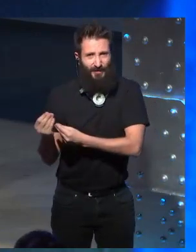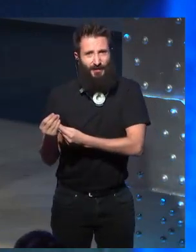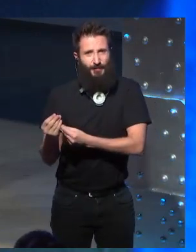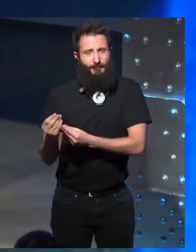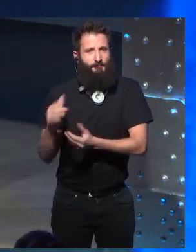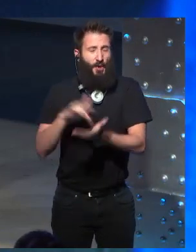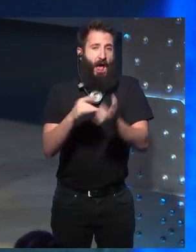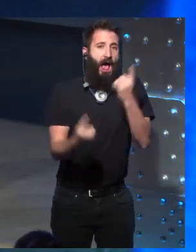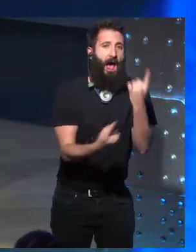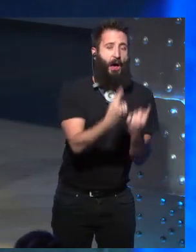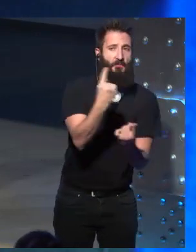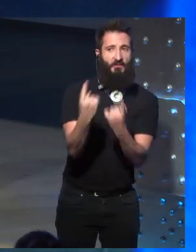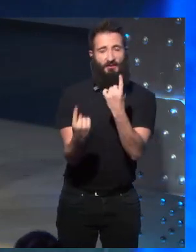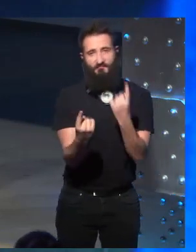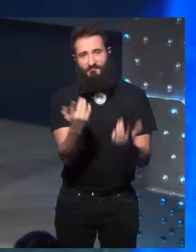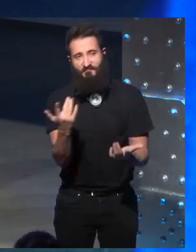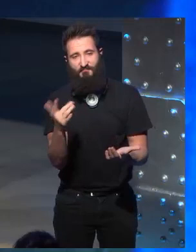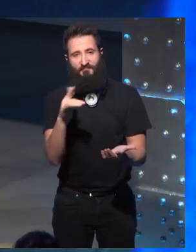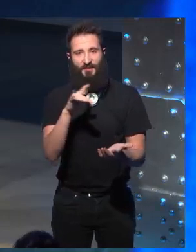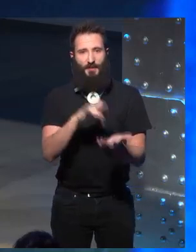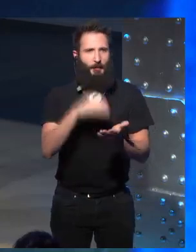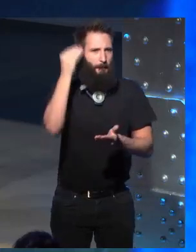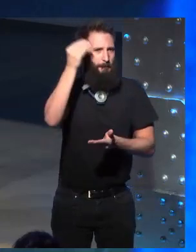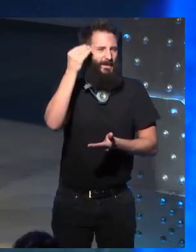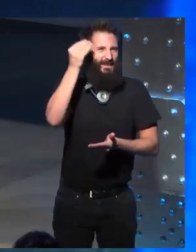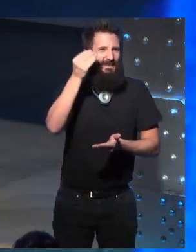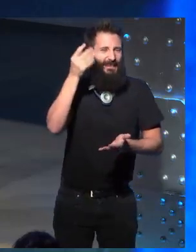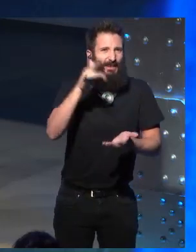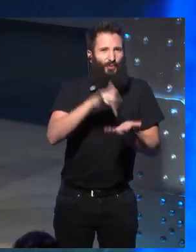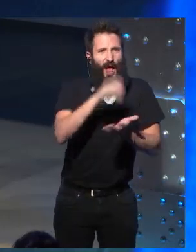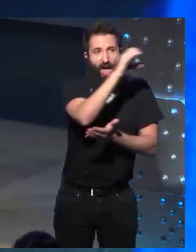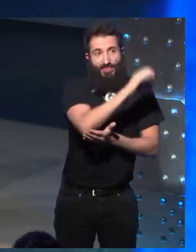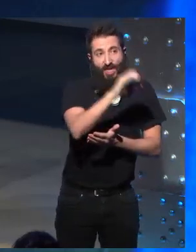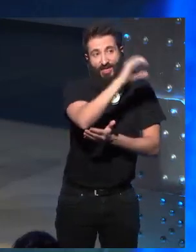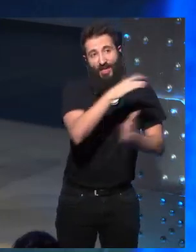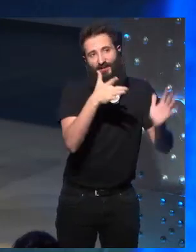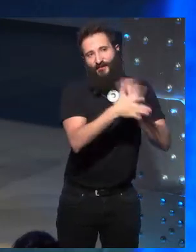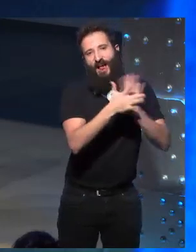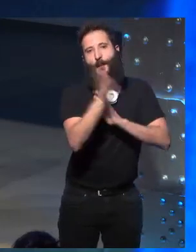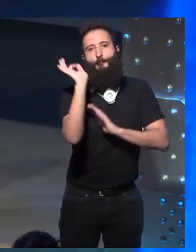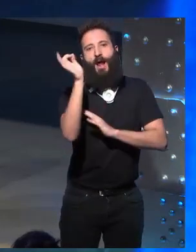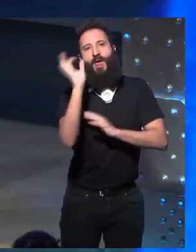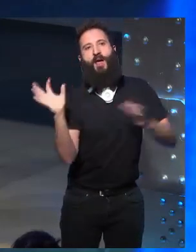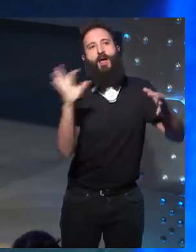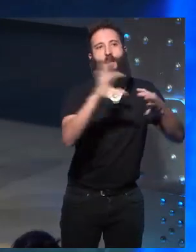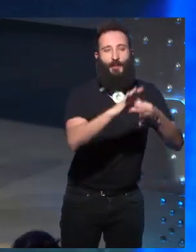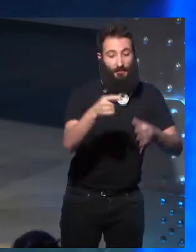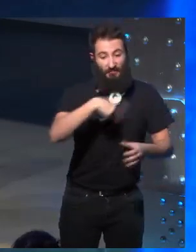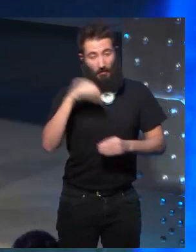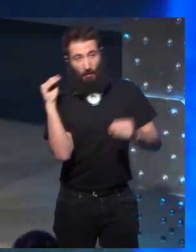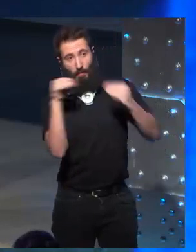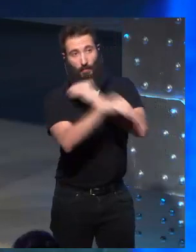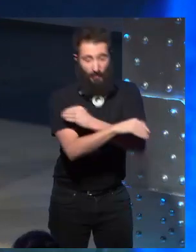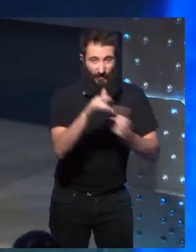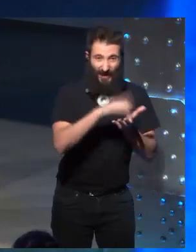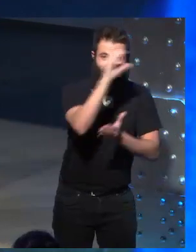the idea that science kind of has a truth and you disagree with it. Science is not about truth. Science